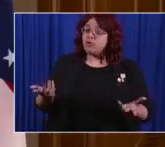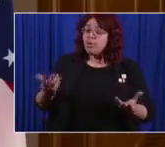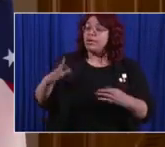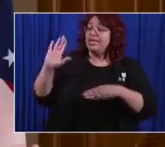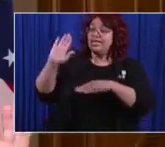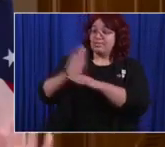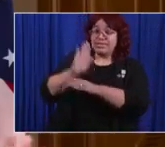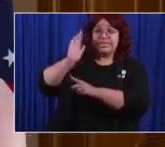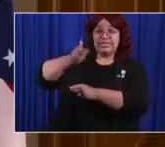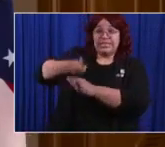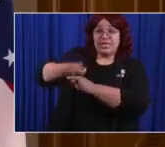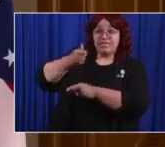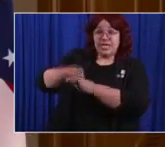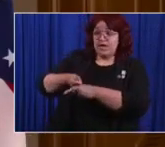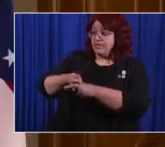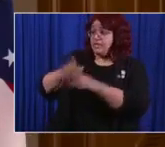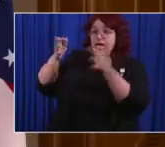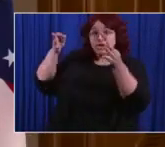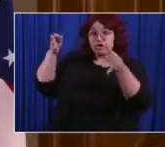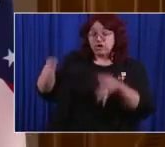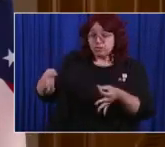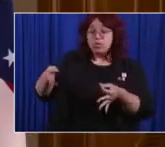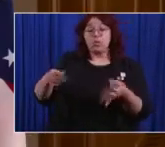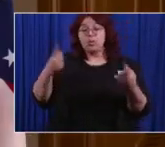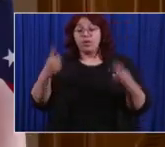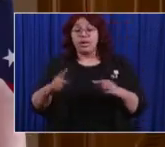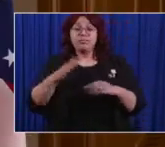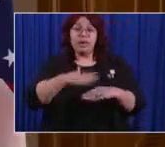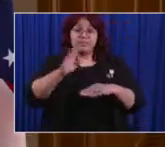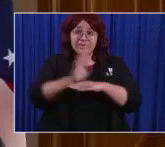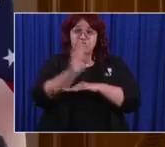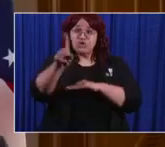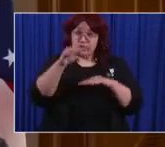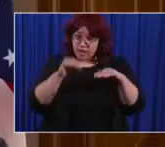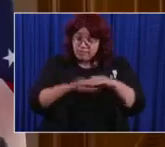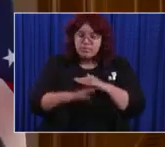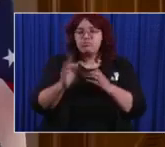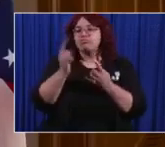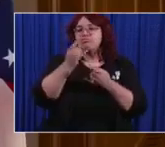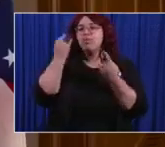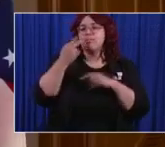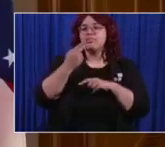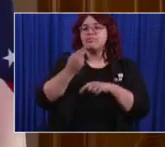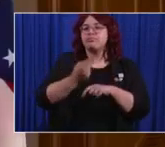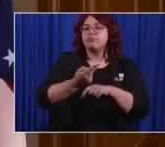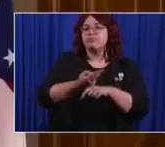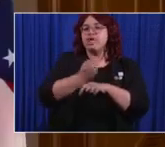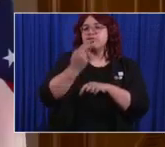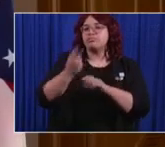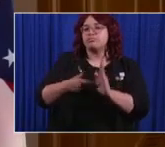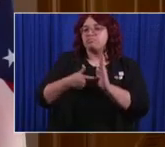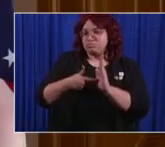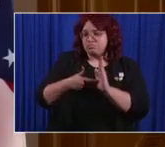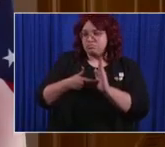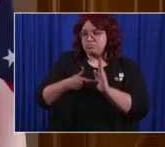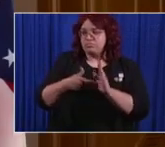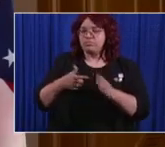if you come into my business, you're masked, or they can make a decision not to be masked. I think it's tough for